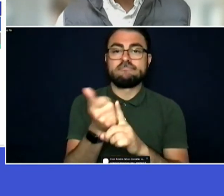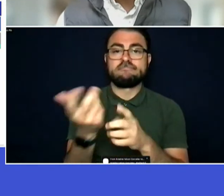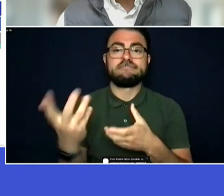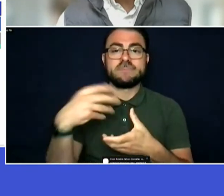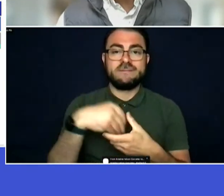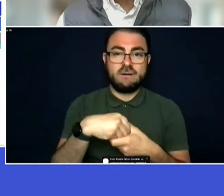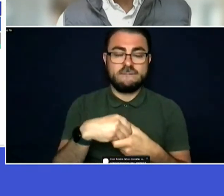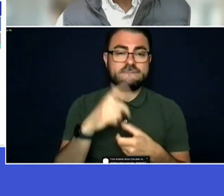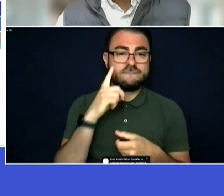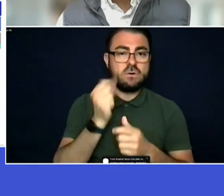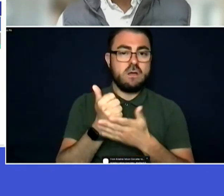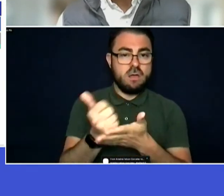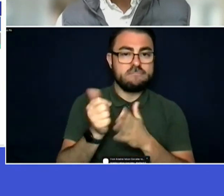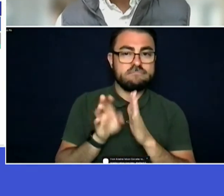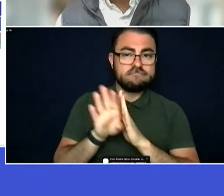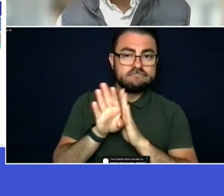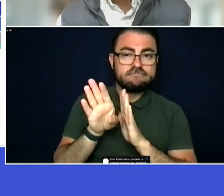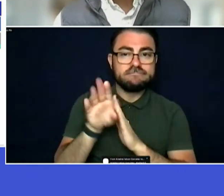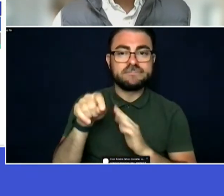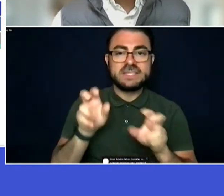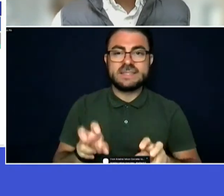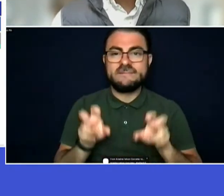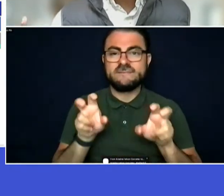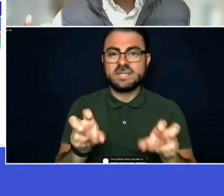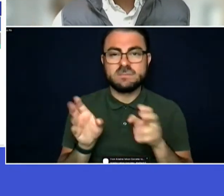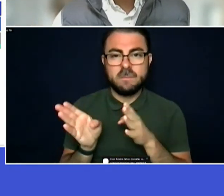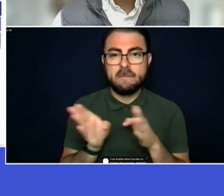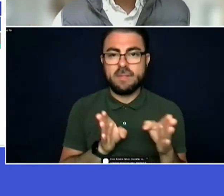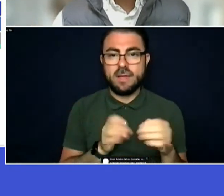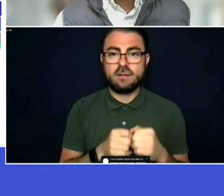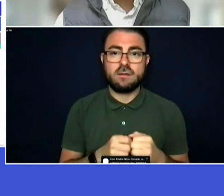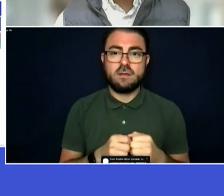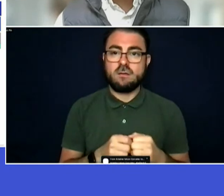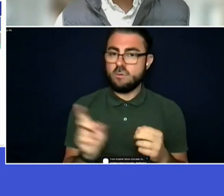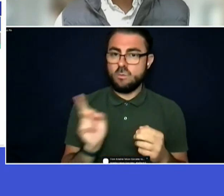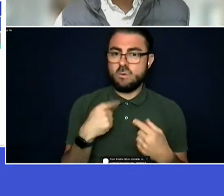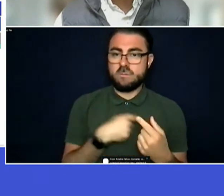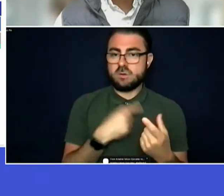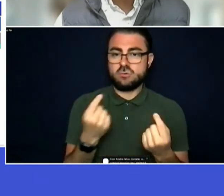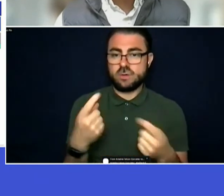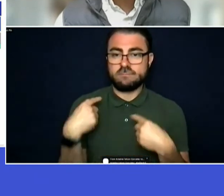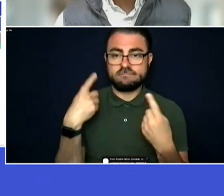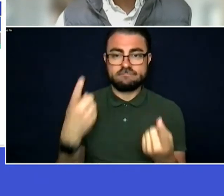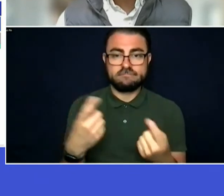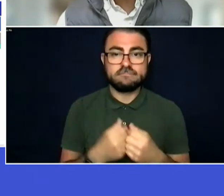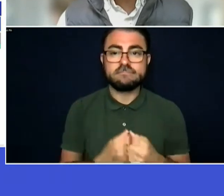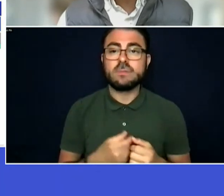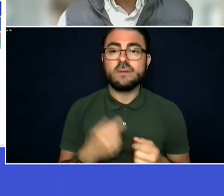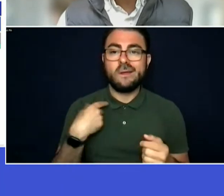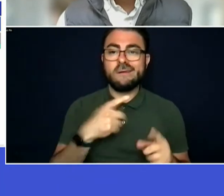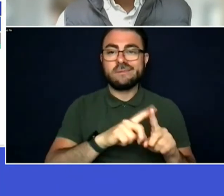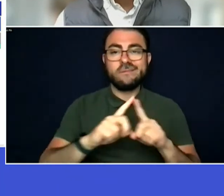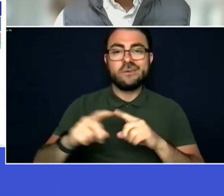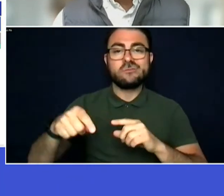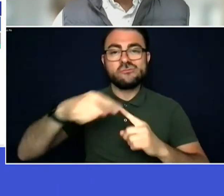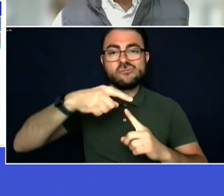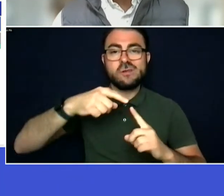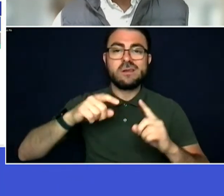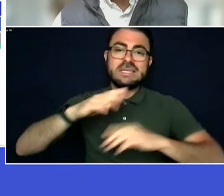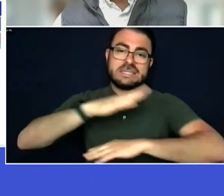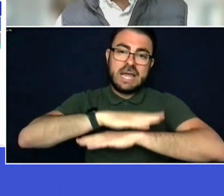this inaugural climate investment plan and where we are today. So we've hosted topic area roundtables and brought together subject matter